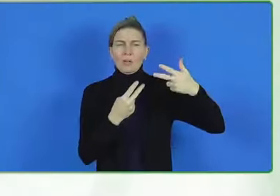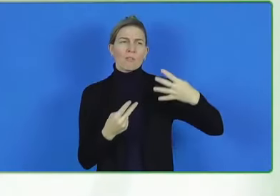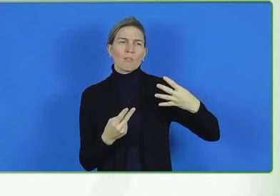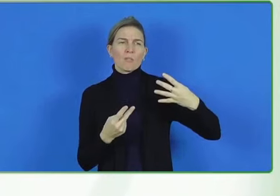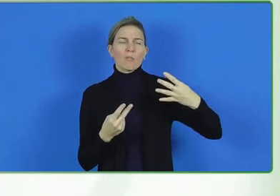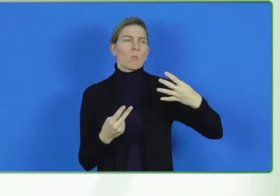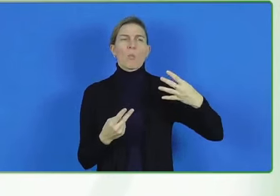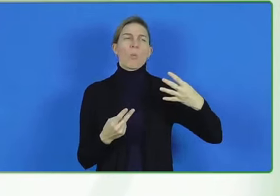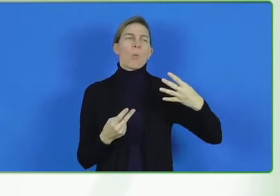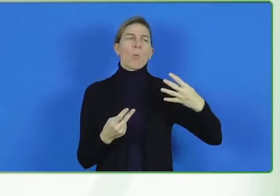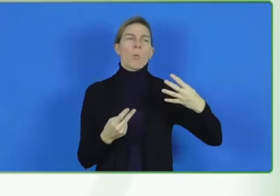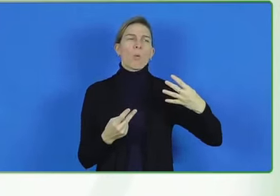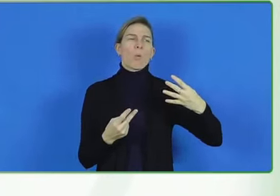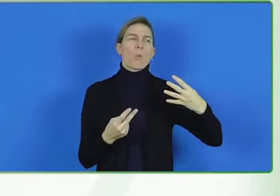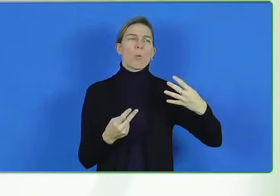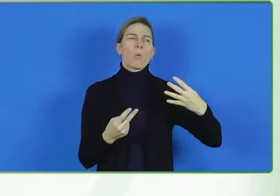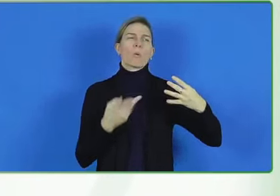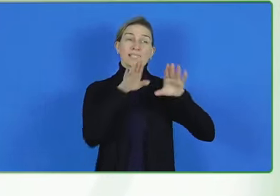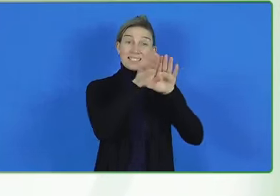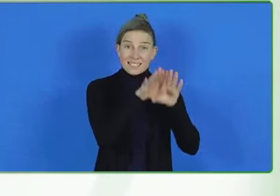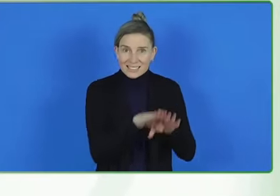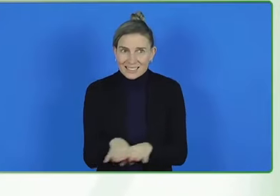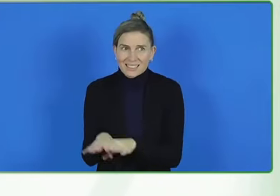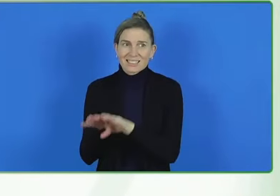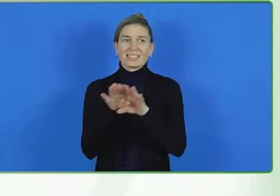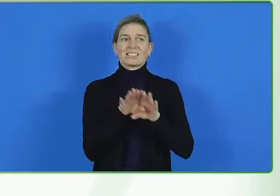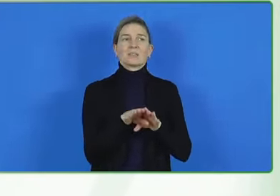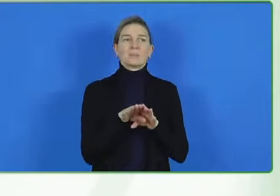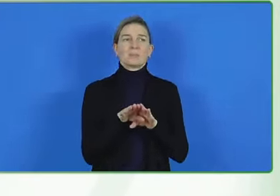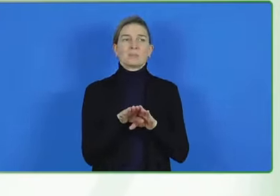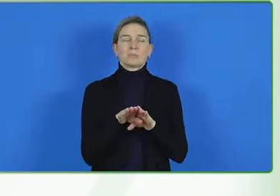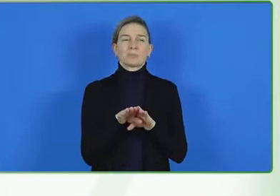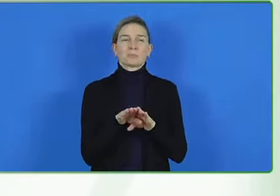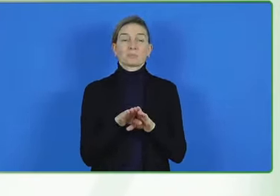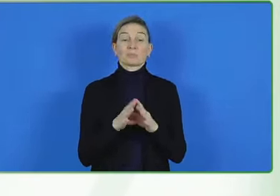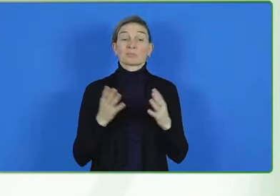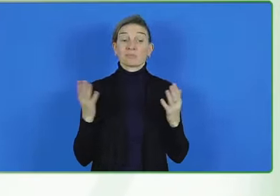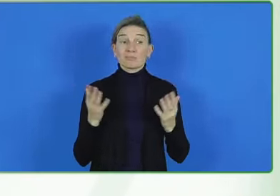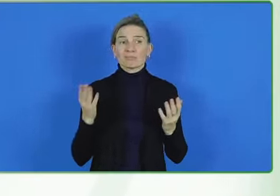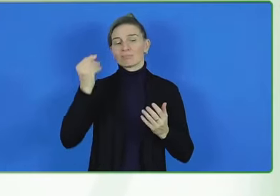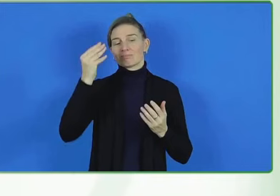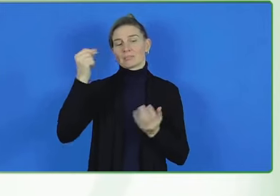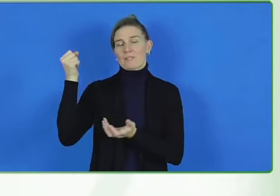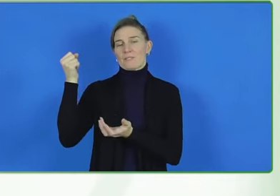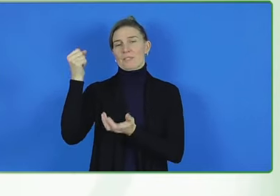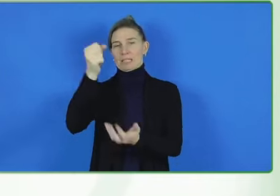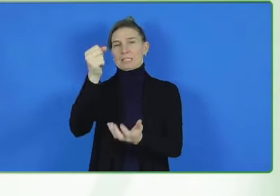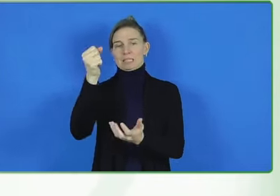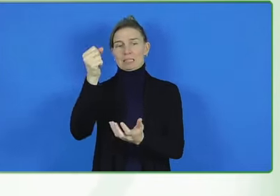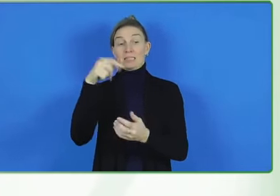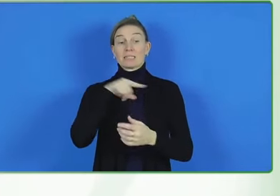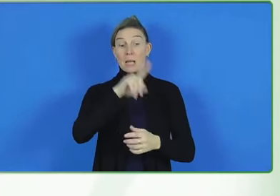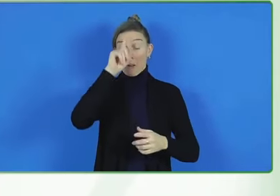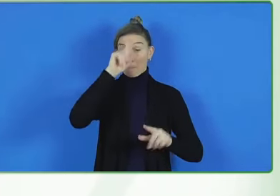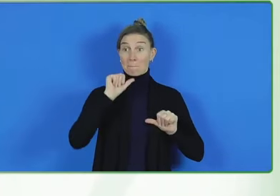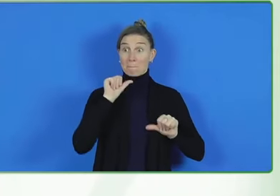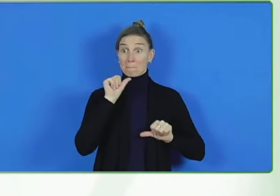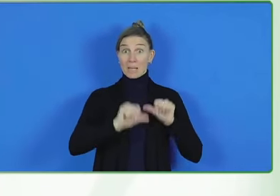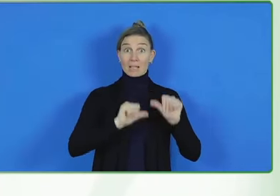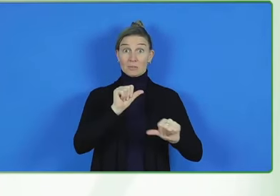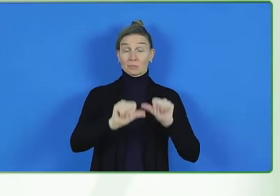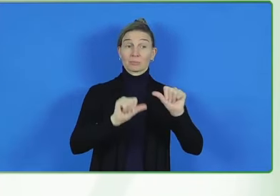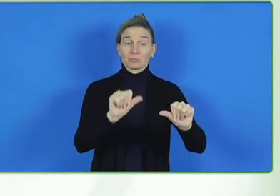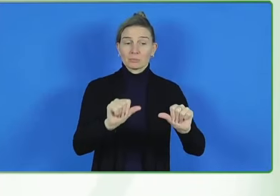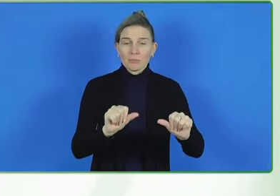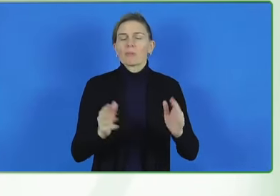common query, is how the country expects to finance this plan. We have to propose a system,